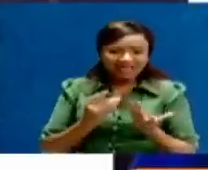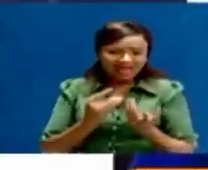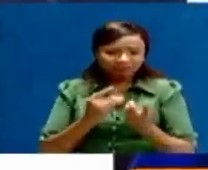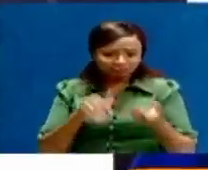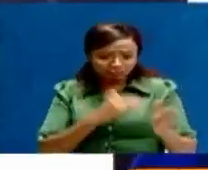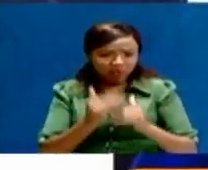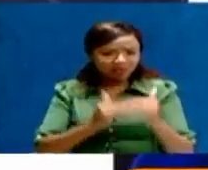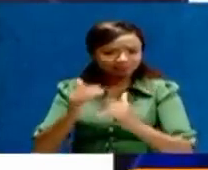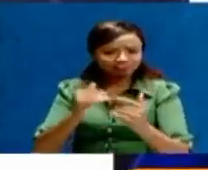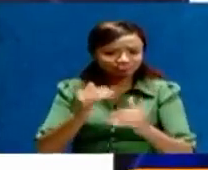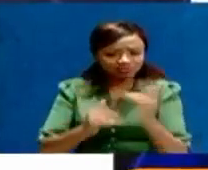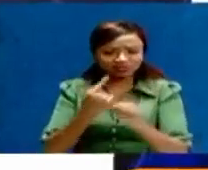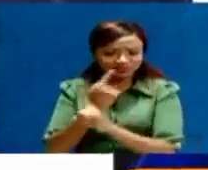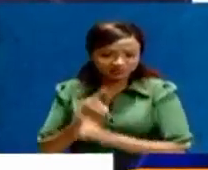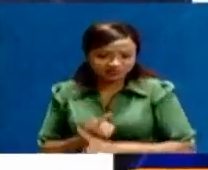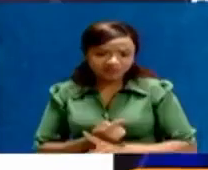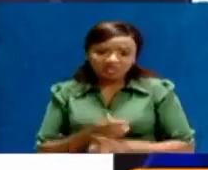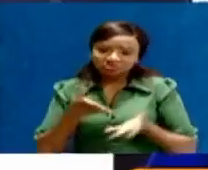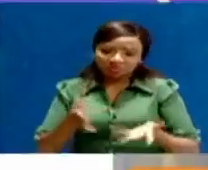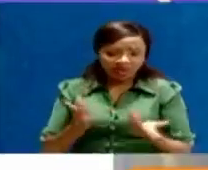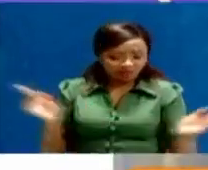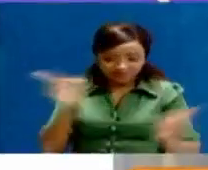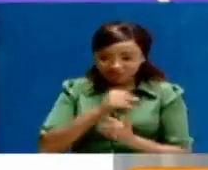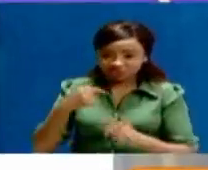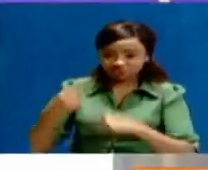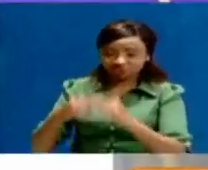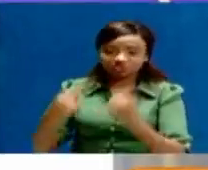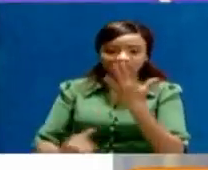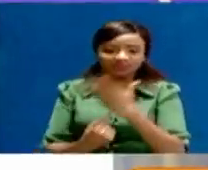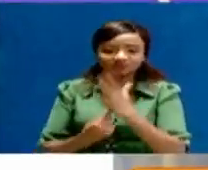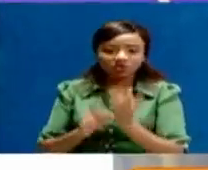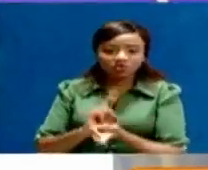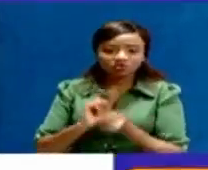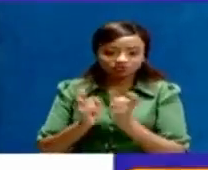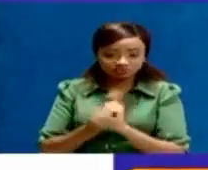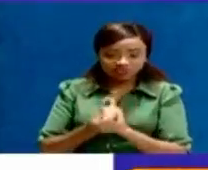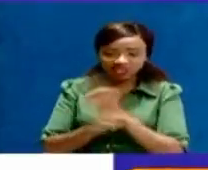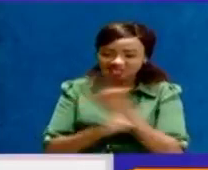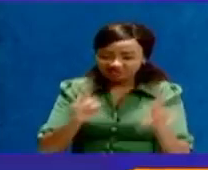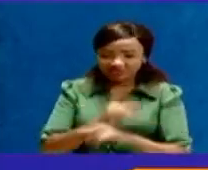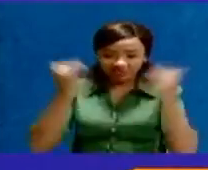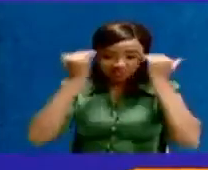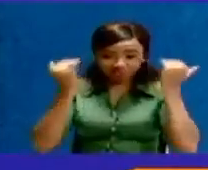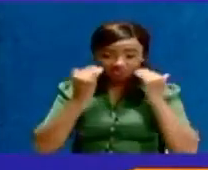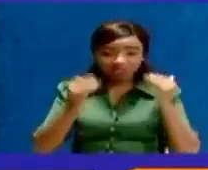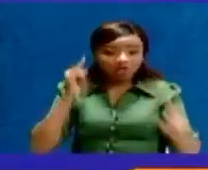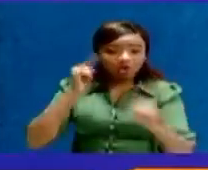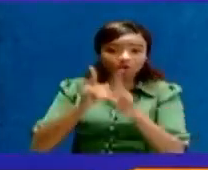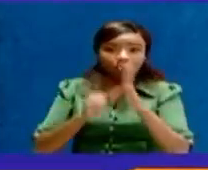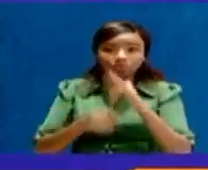all offenders in the country, adding that the ball is already rolling in the digitization of the judiciary. To serve the Kenyan